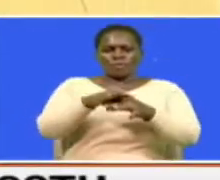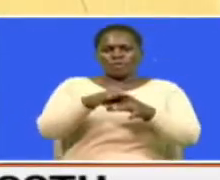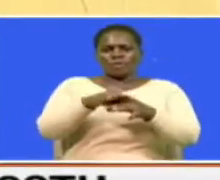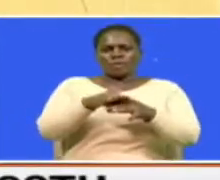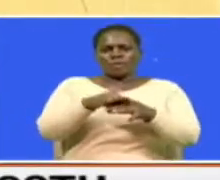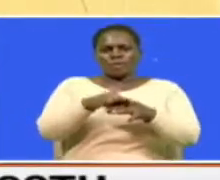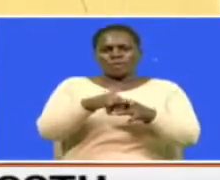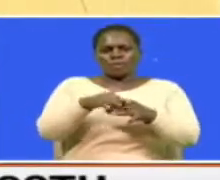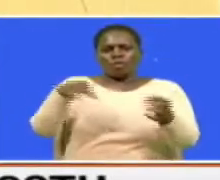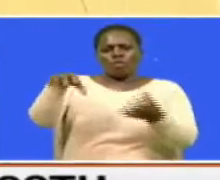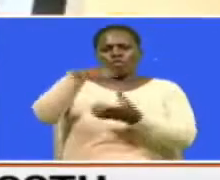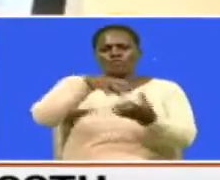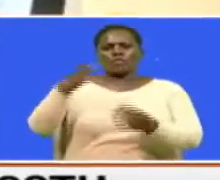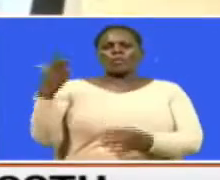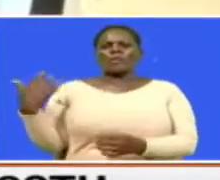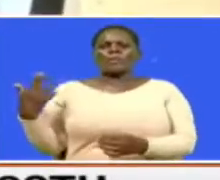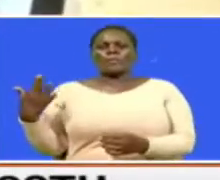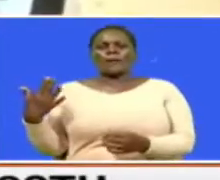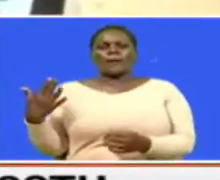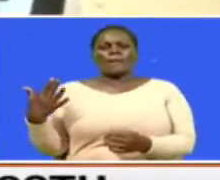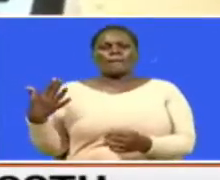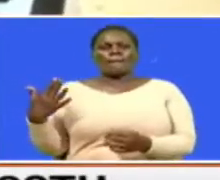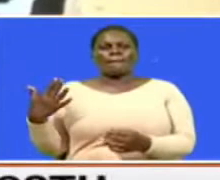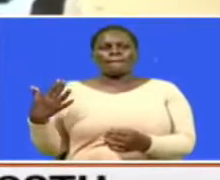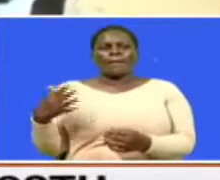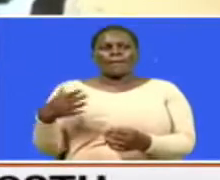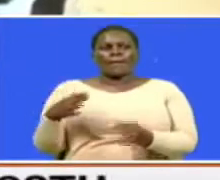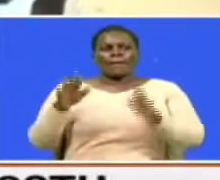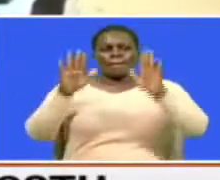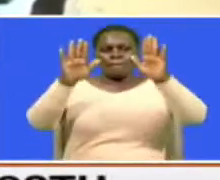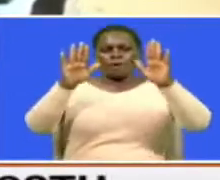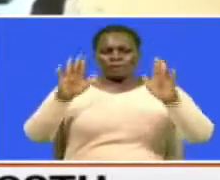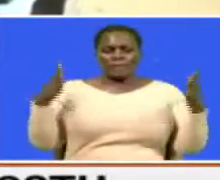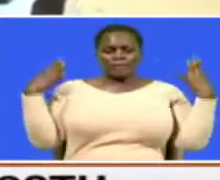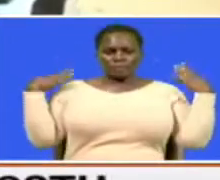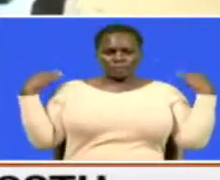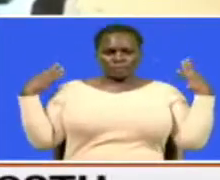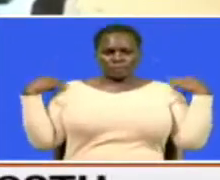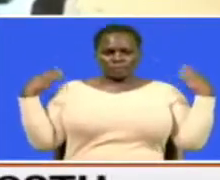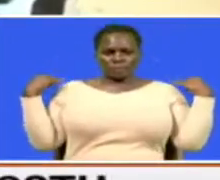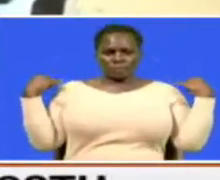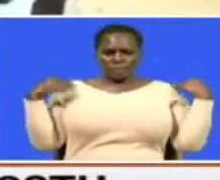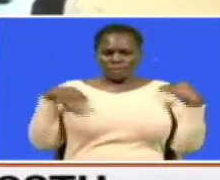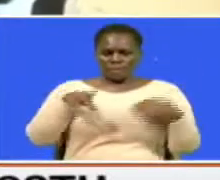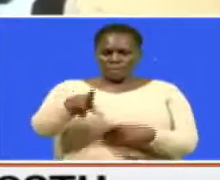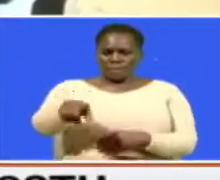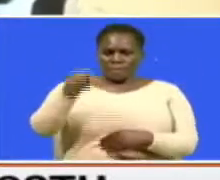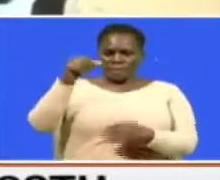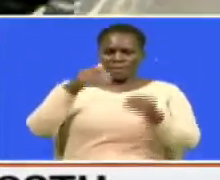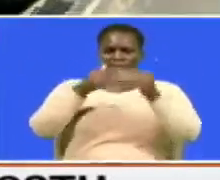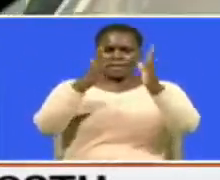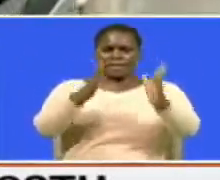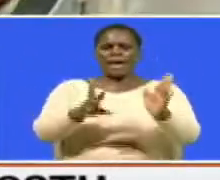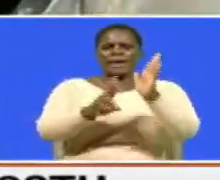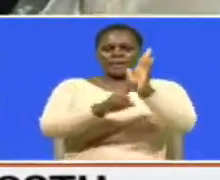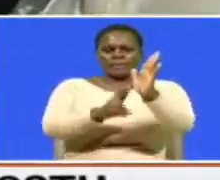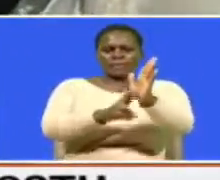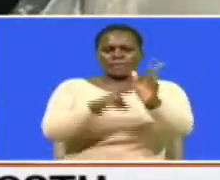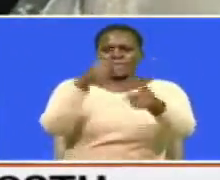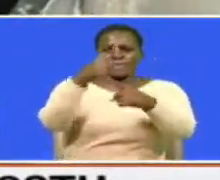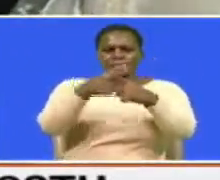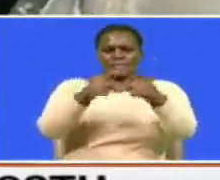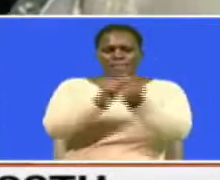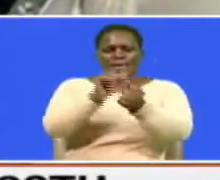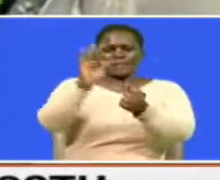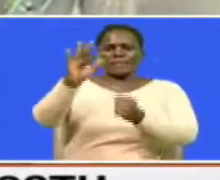to a mix-up of ballot papers. This is a crucial exercise that will have them elect a leader that will represent them in the